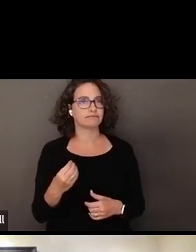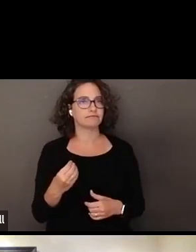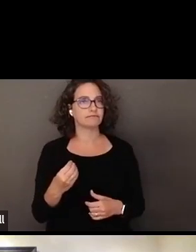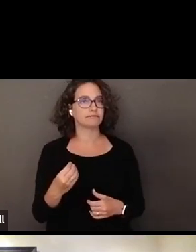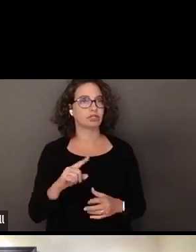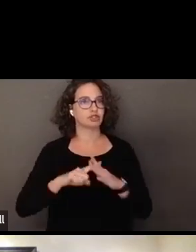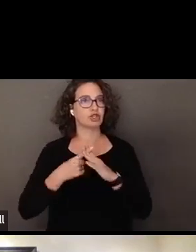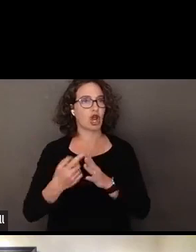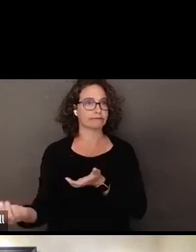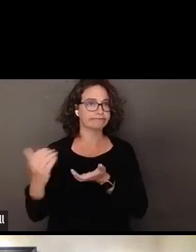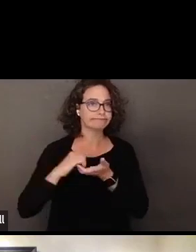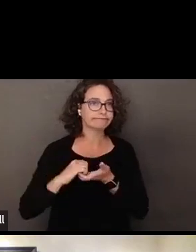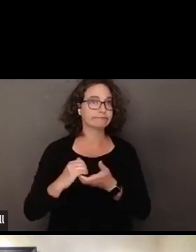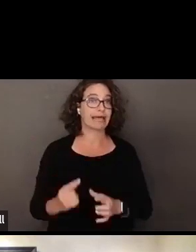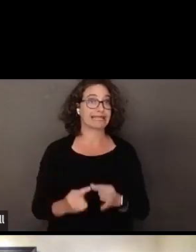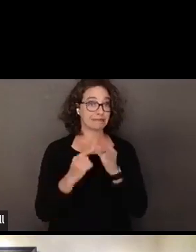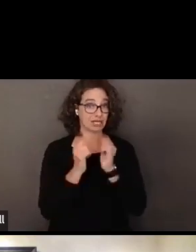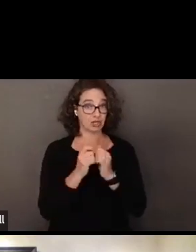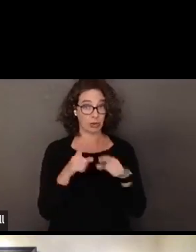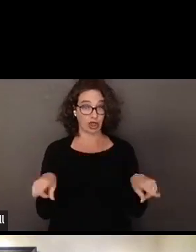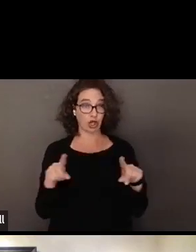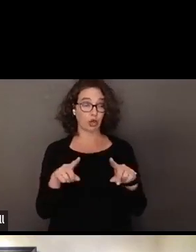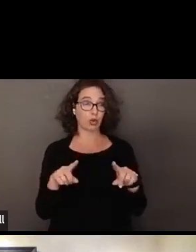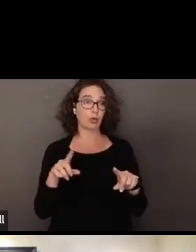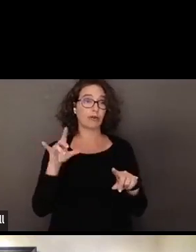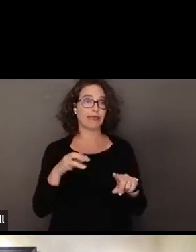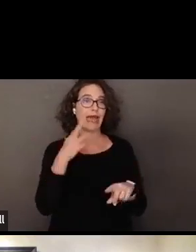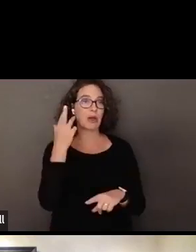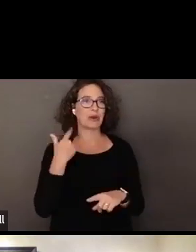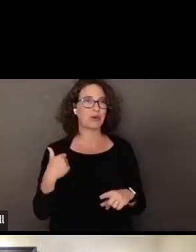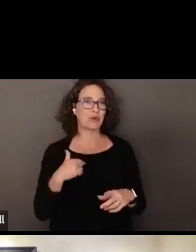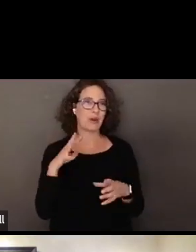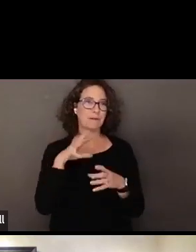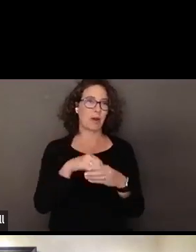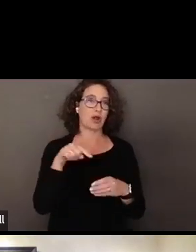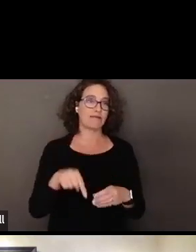So that's how can, you know, we're part of this amazing